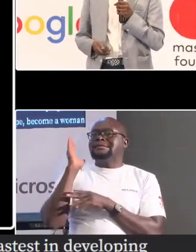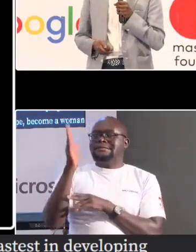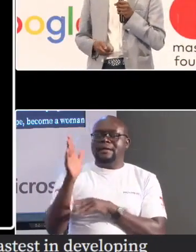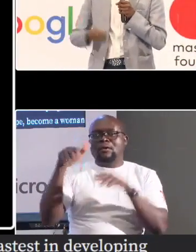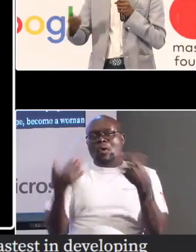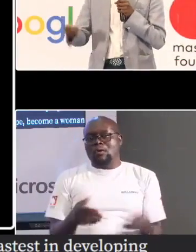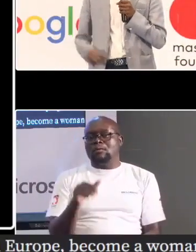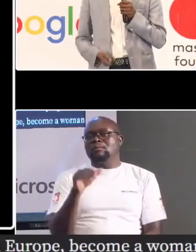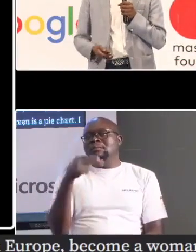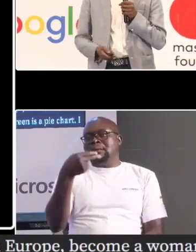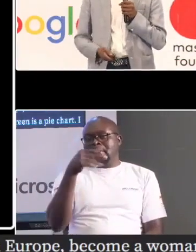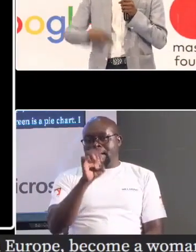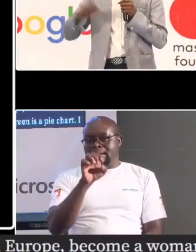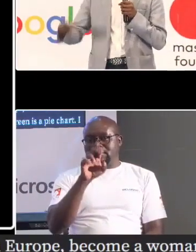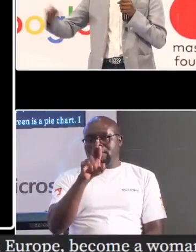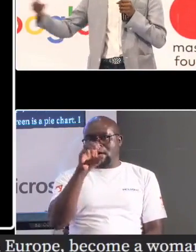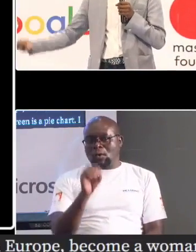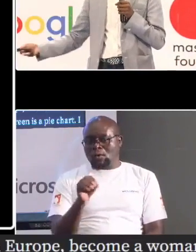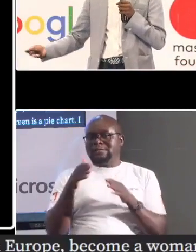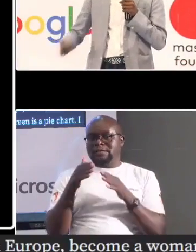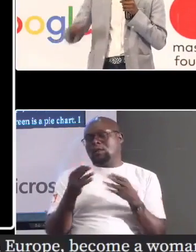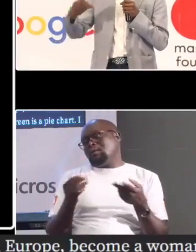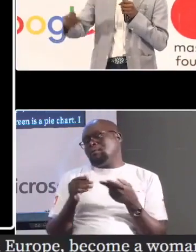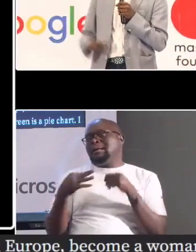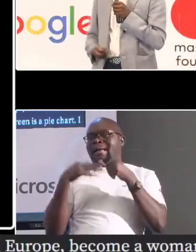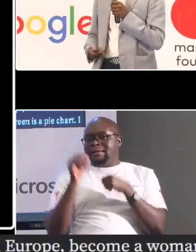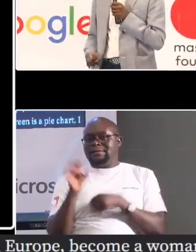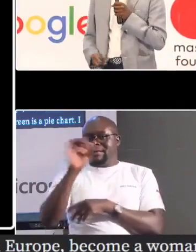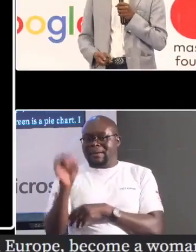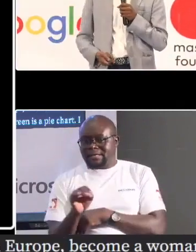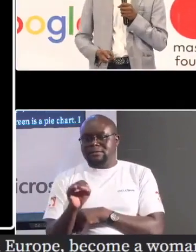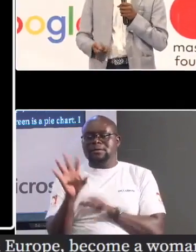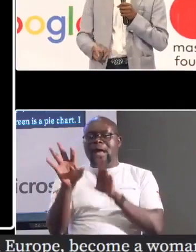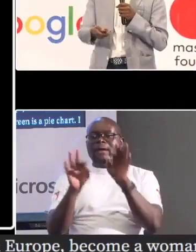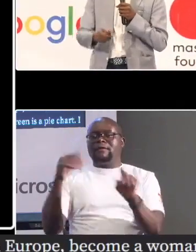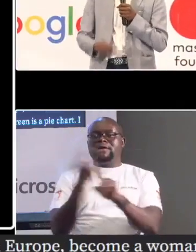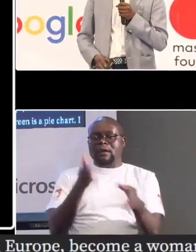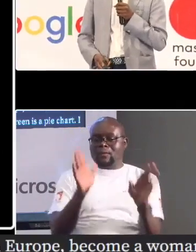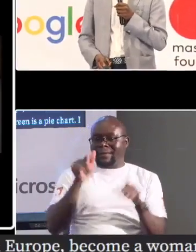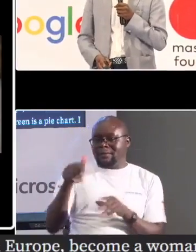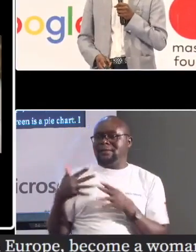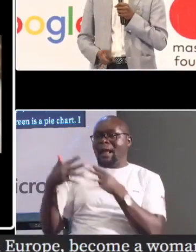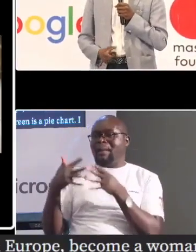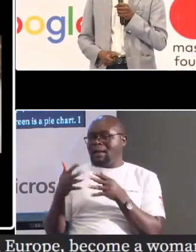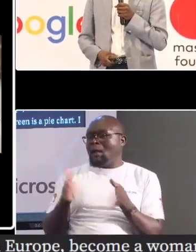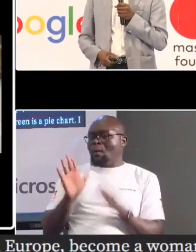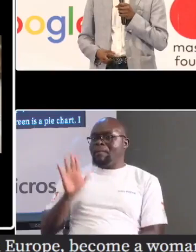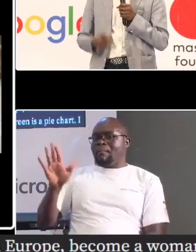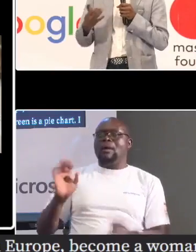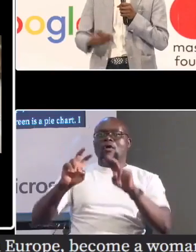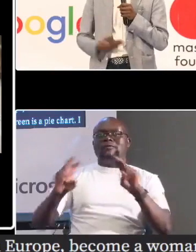heterosexual, and it's 20%. So 80% identify in other ways. This is an American piece of research.